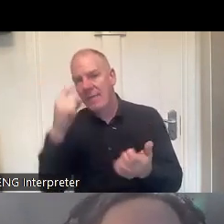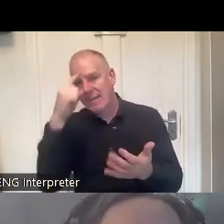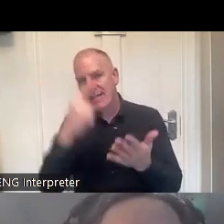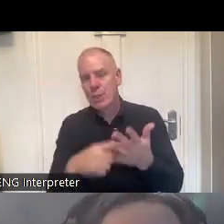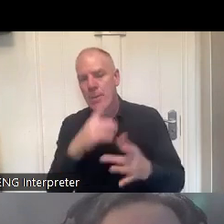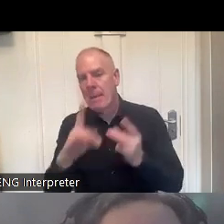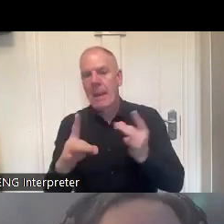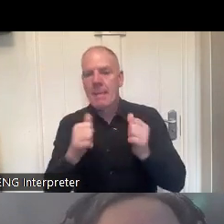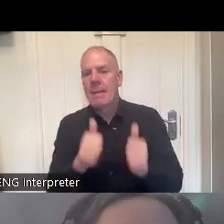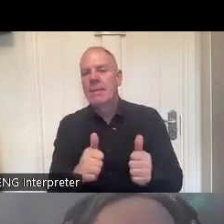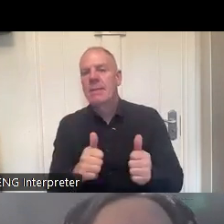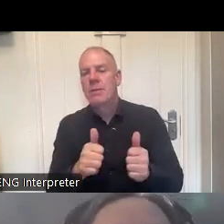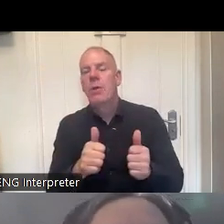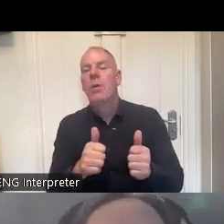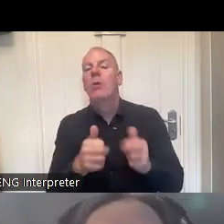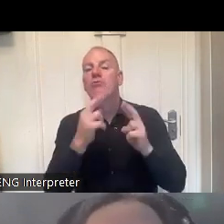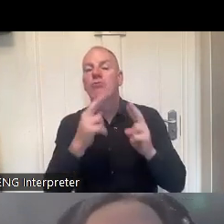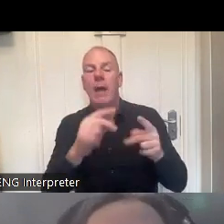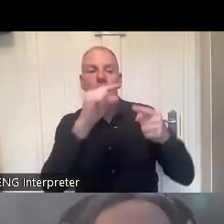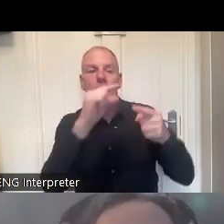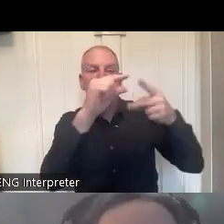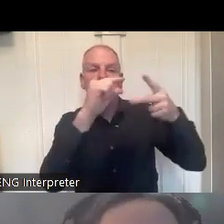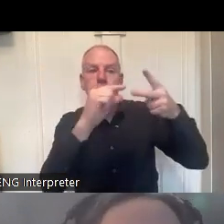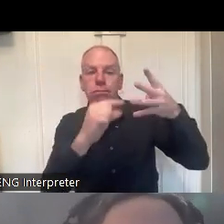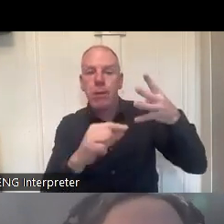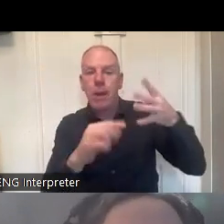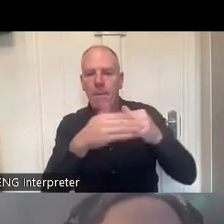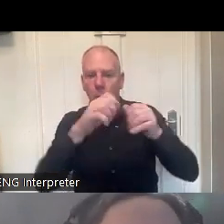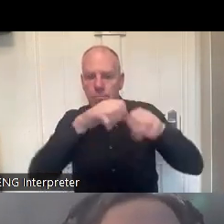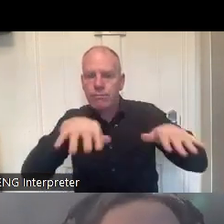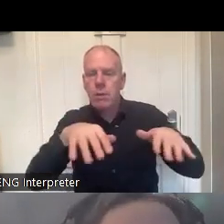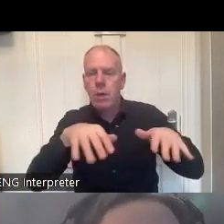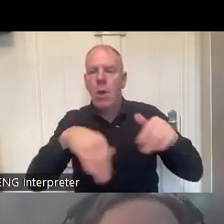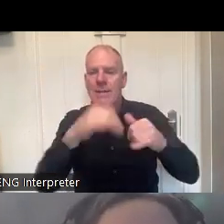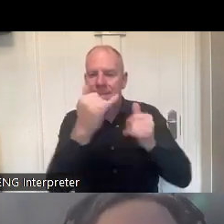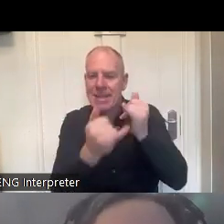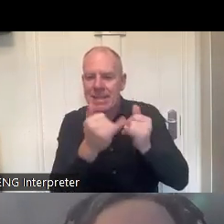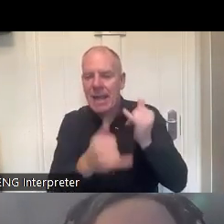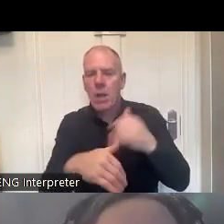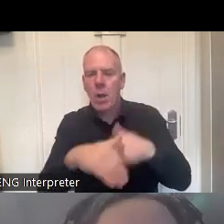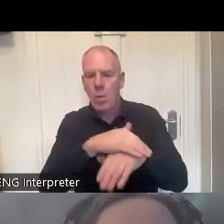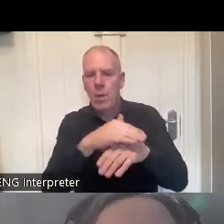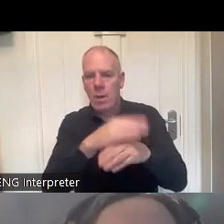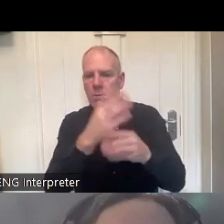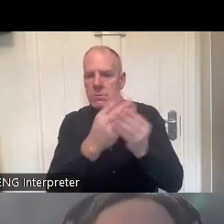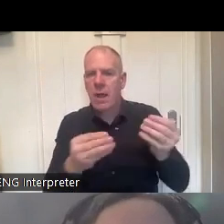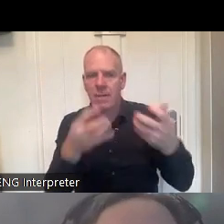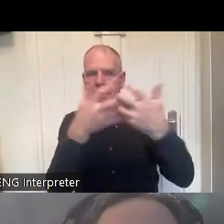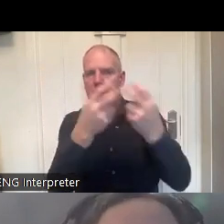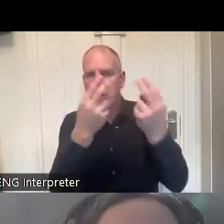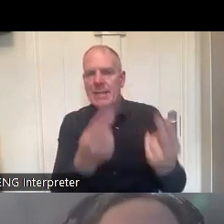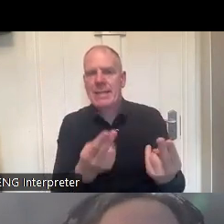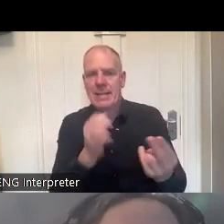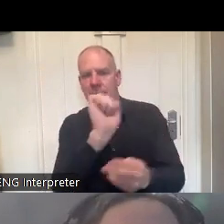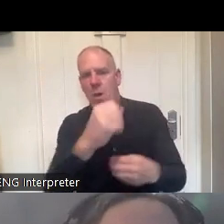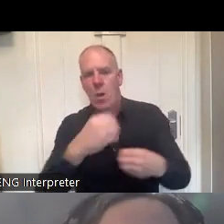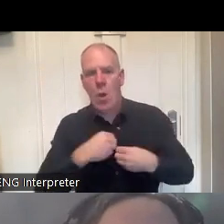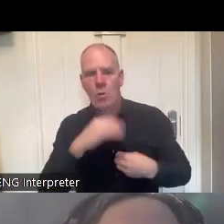to distribute in greater levels of detail addressing the needs within the